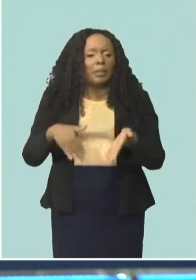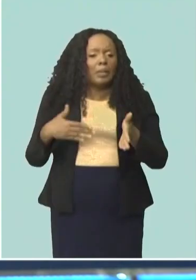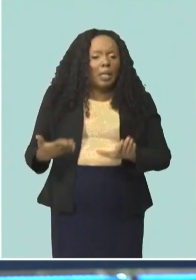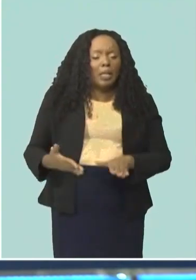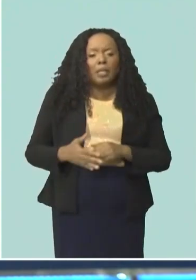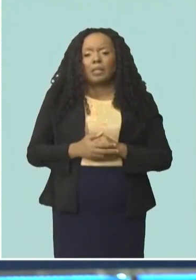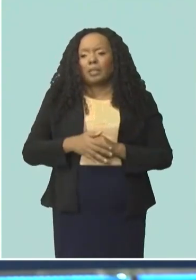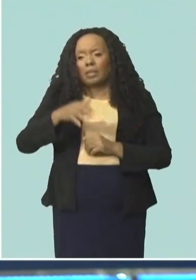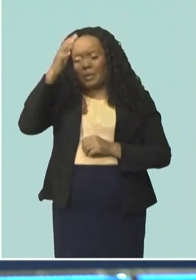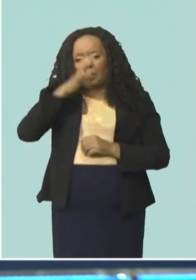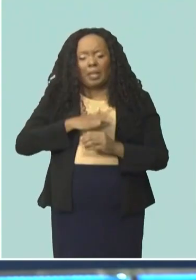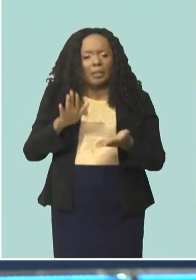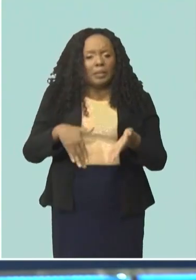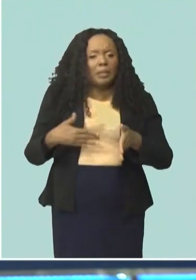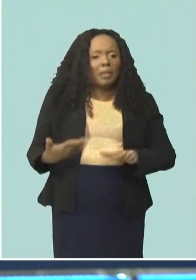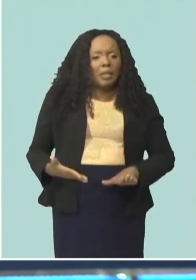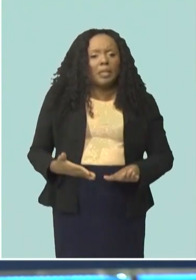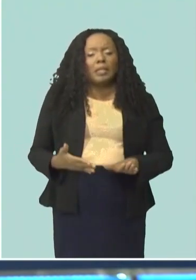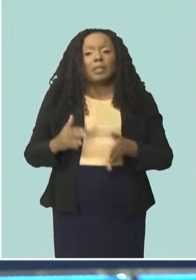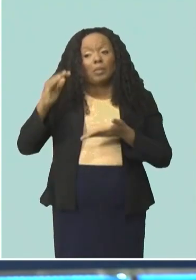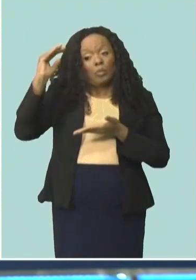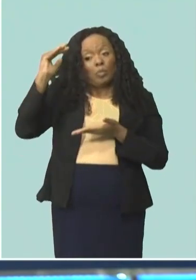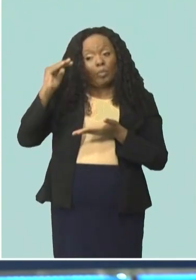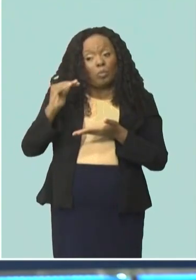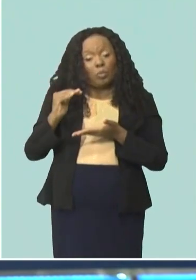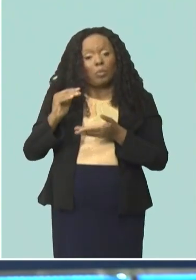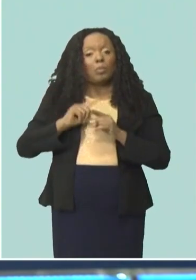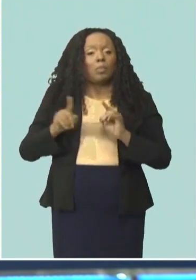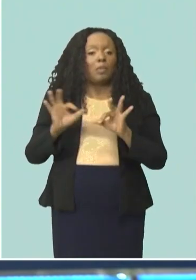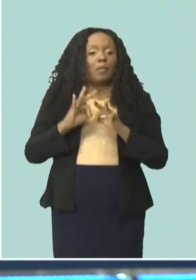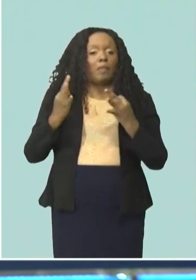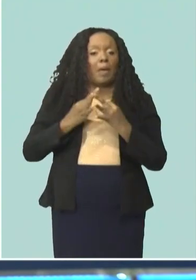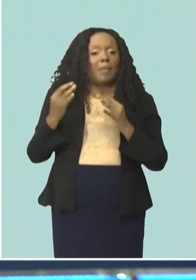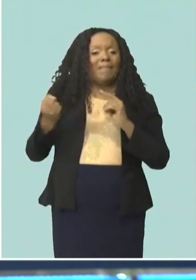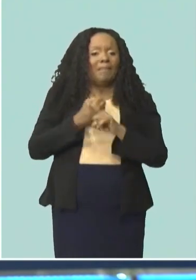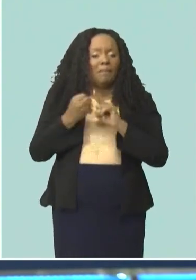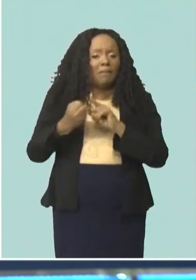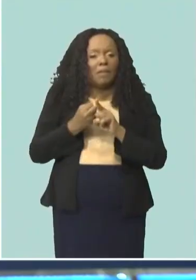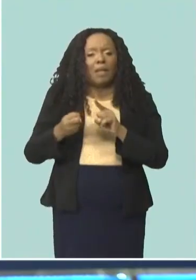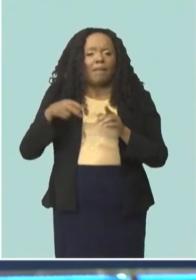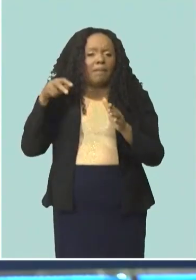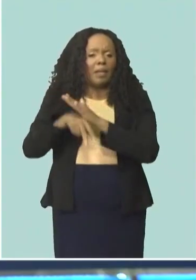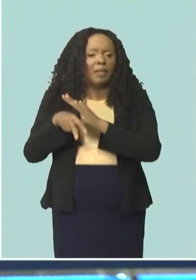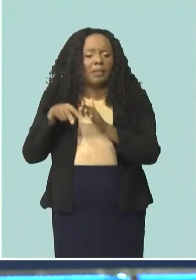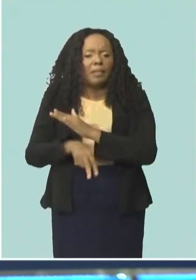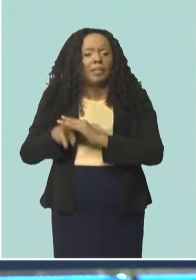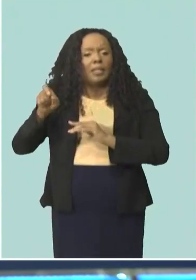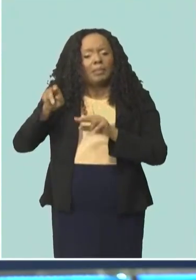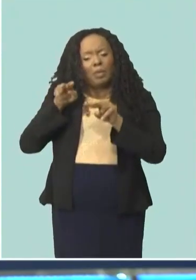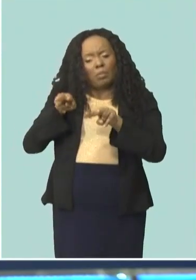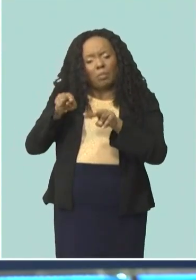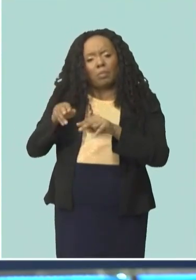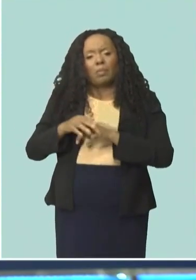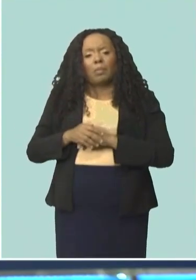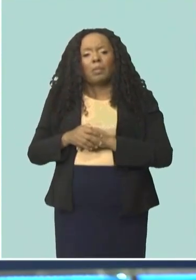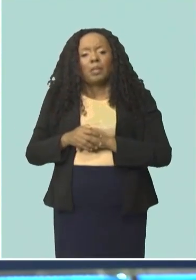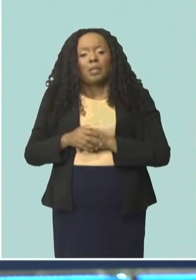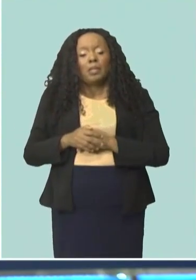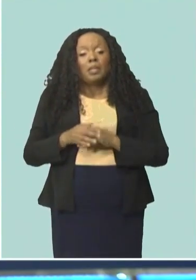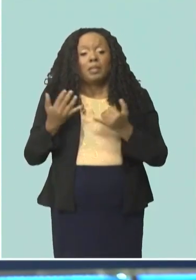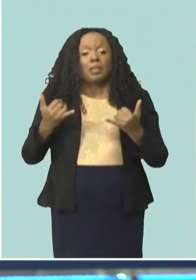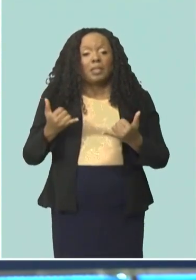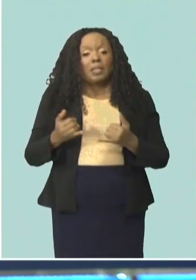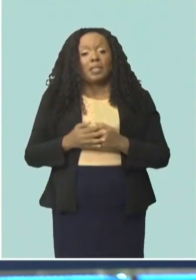Hewitt. But she says family-related violence is one area that needs to be watched. She was speaking as a guest on TV8's Morning